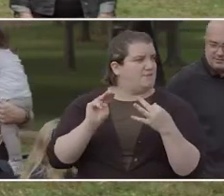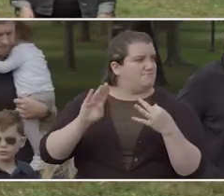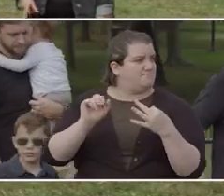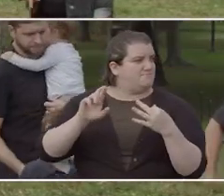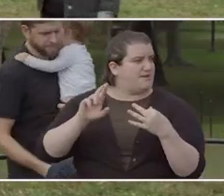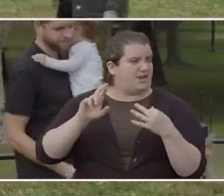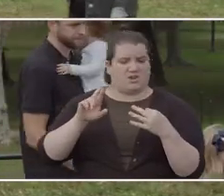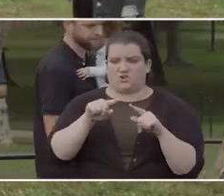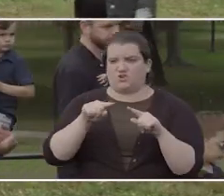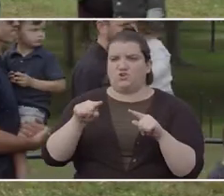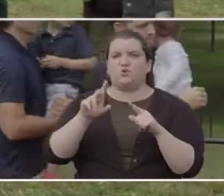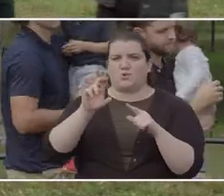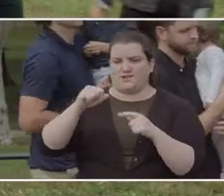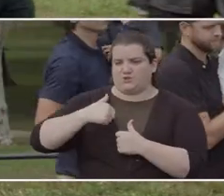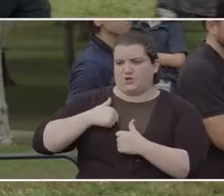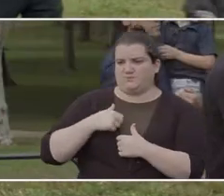U.S. Army. Hoorah.